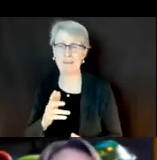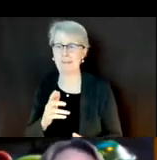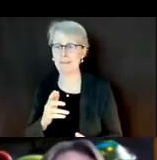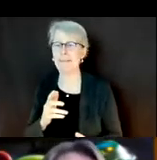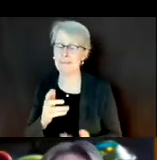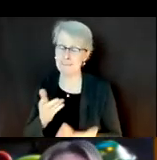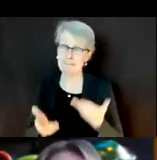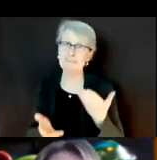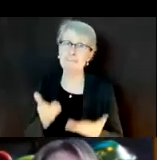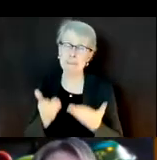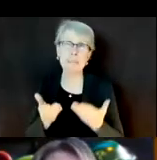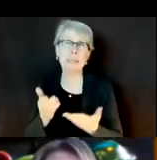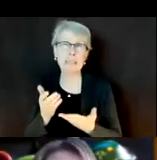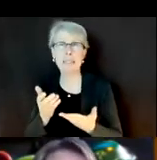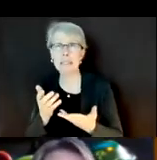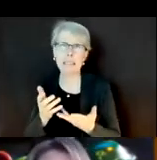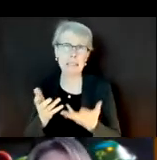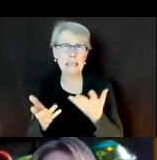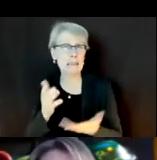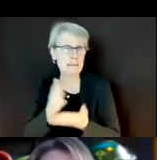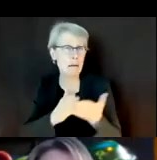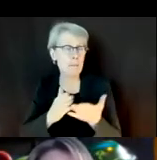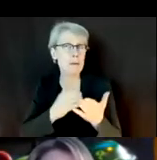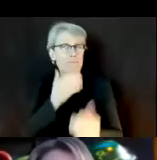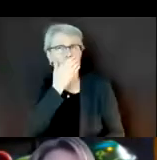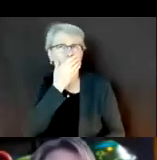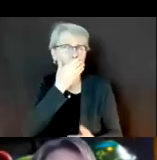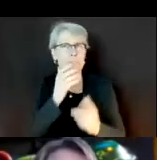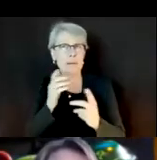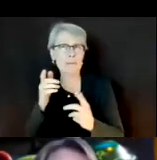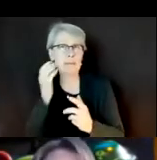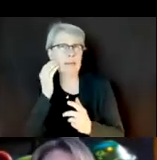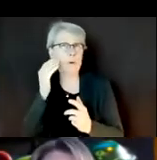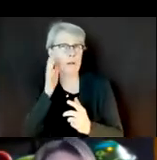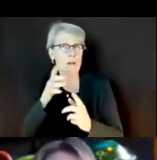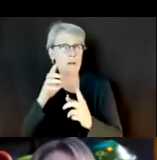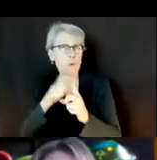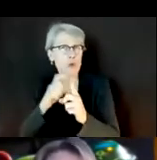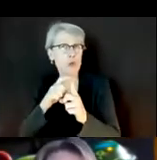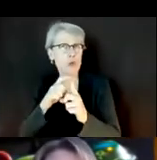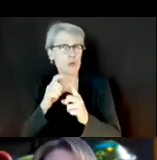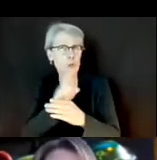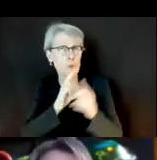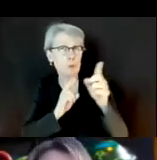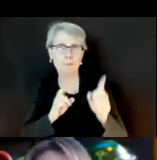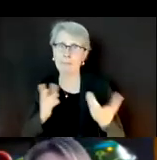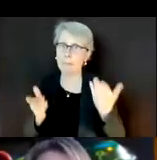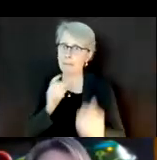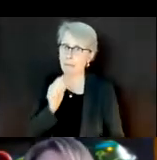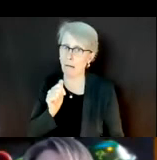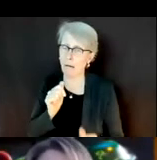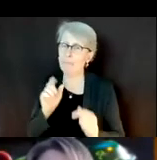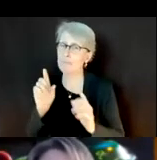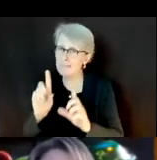may be assumptions that you're making about how people are searching for your stuff and for the art gallery, that maybe it's